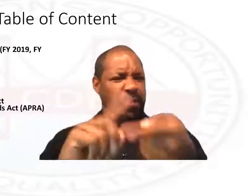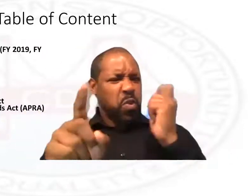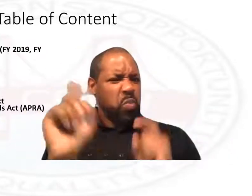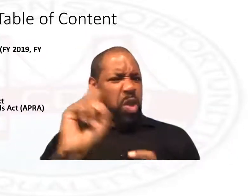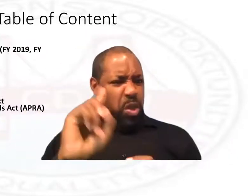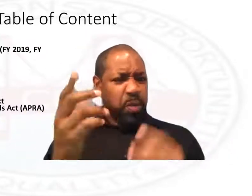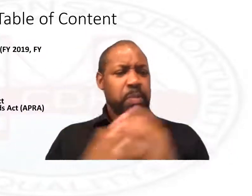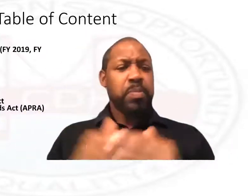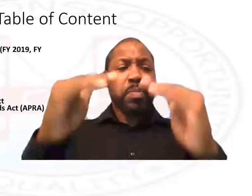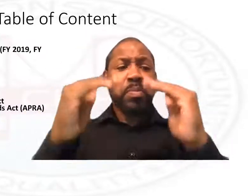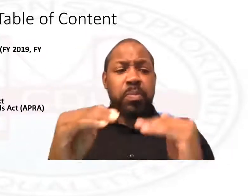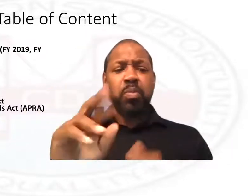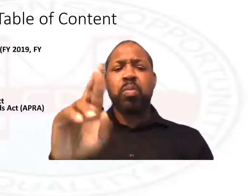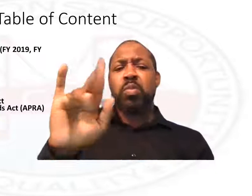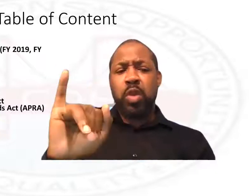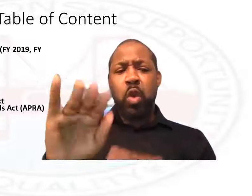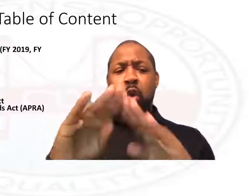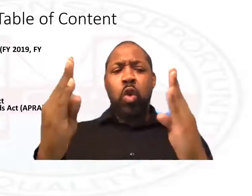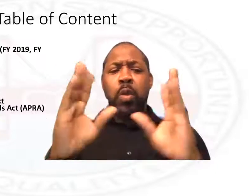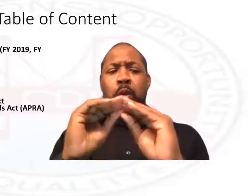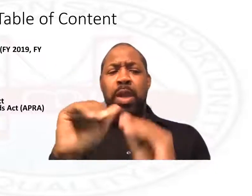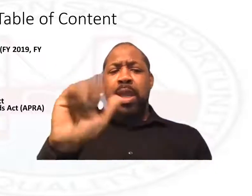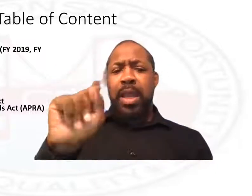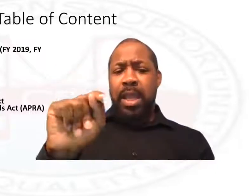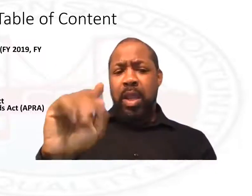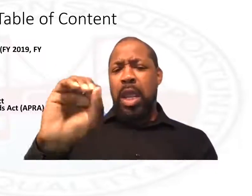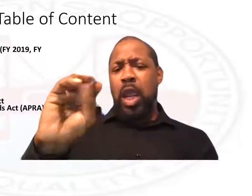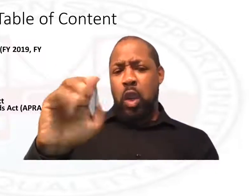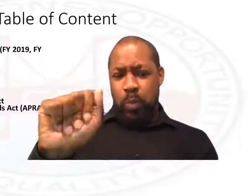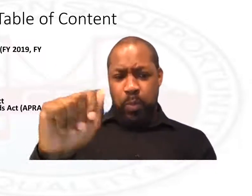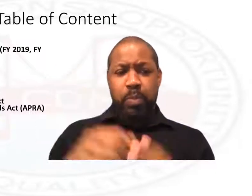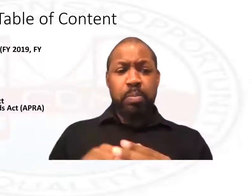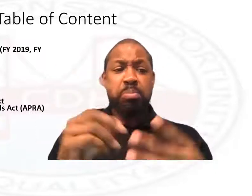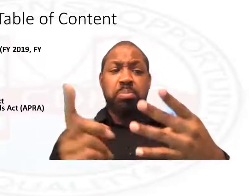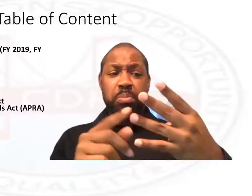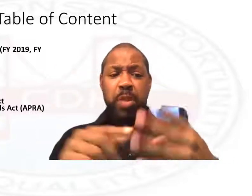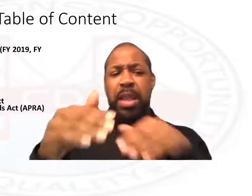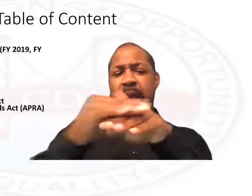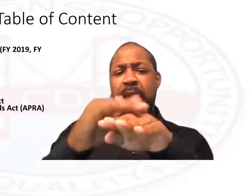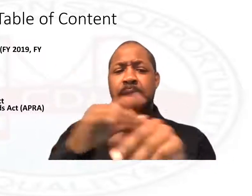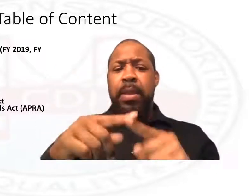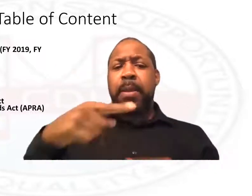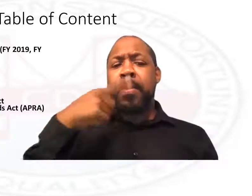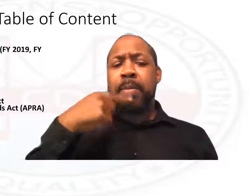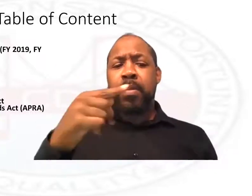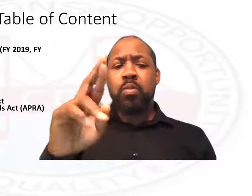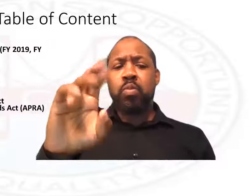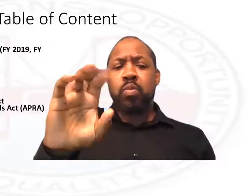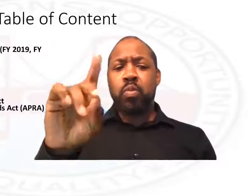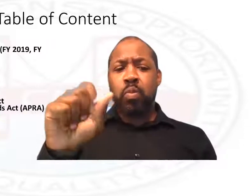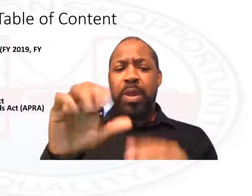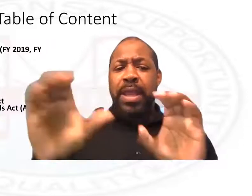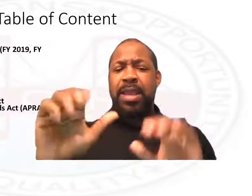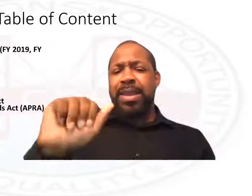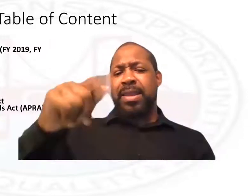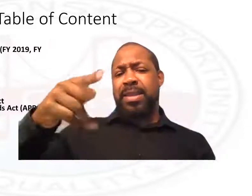summary of sources, where we get our money from, the Open Meeting Act, and Access to Public Records Act,